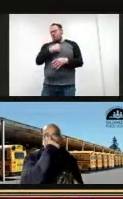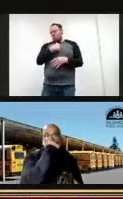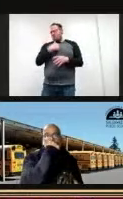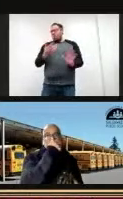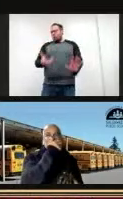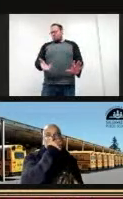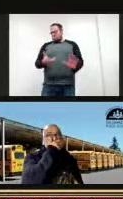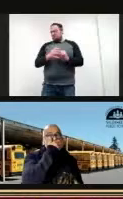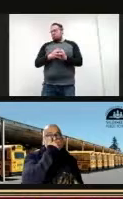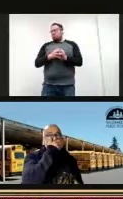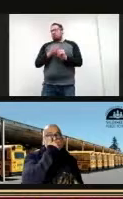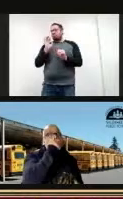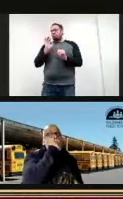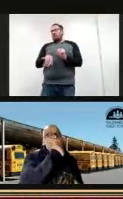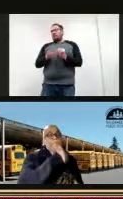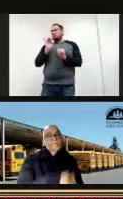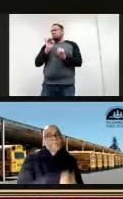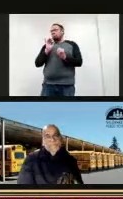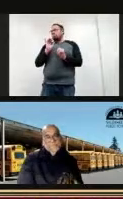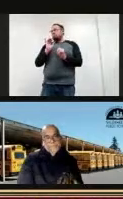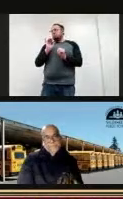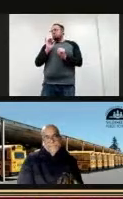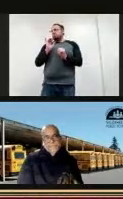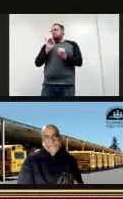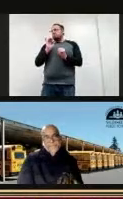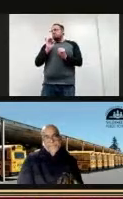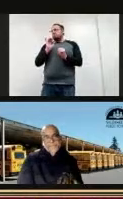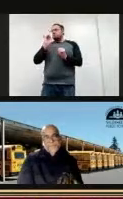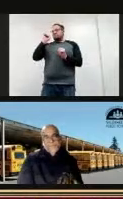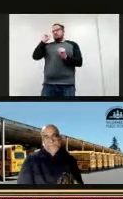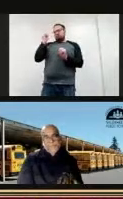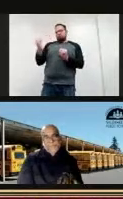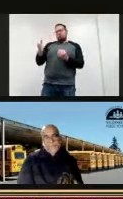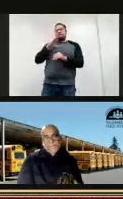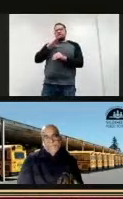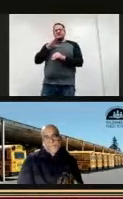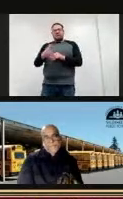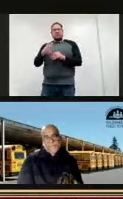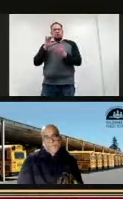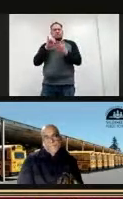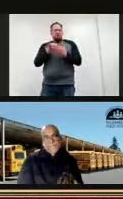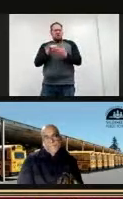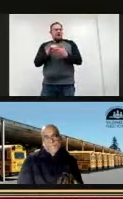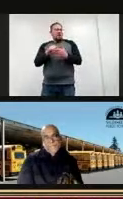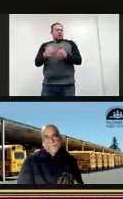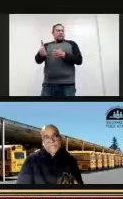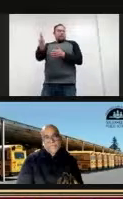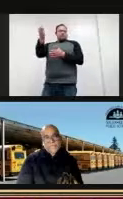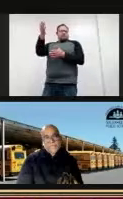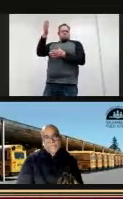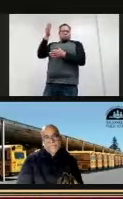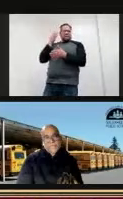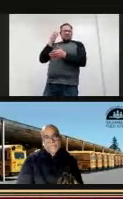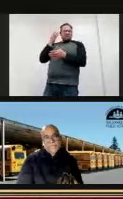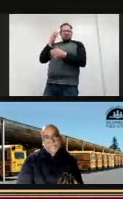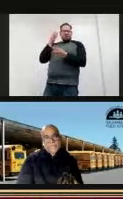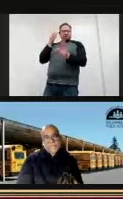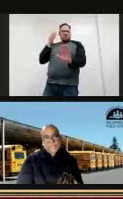that Z was fine with this, the previous version. Hopefully Z will